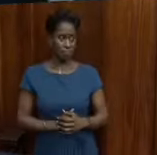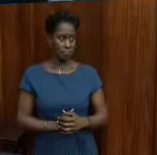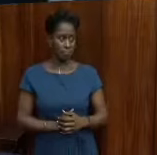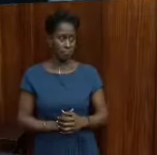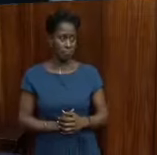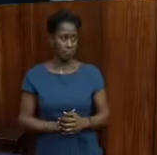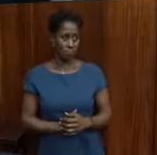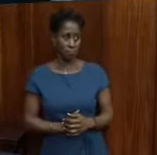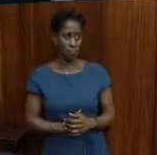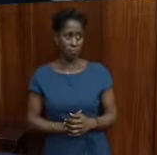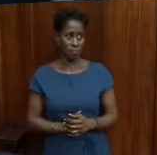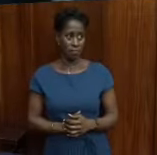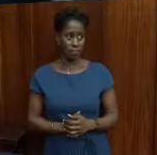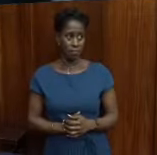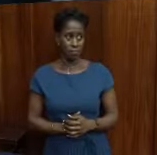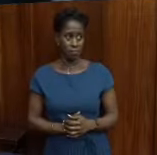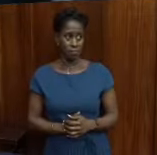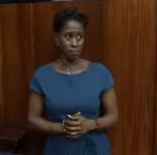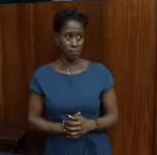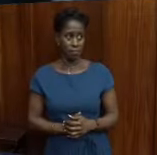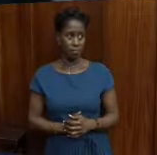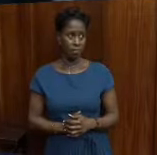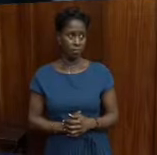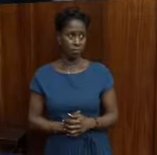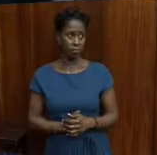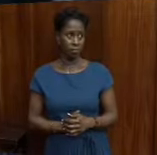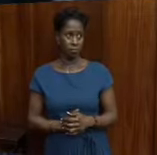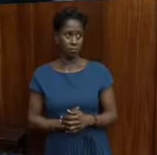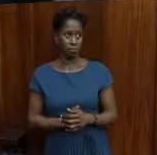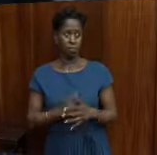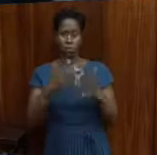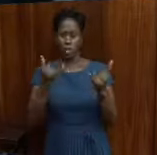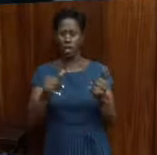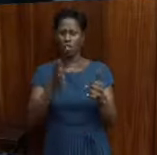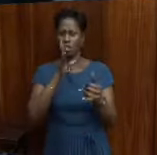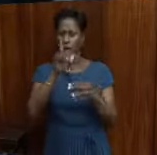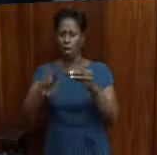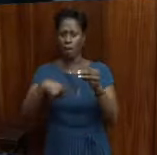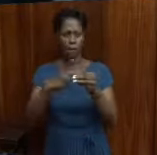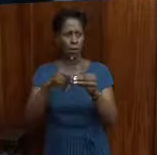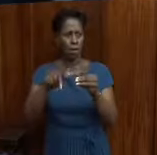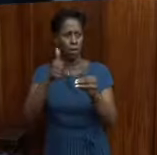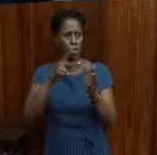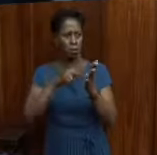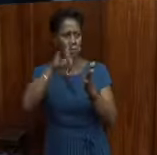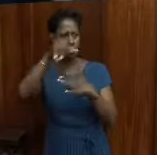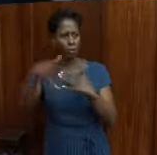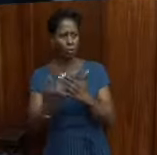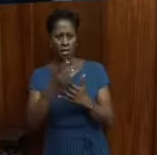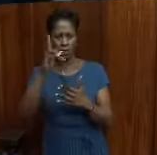in discussions with the promoters to ensure the best outcome for the people of St. Lucia.